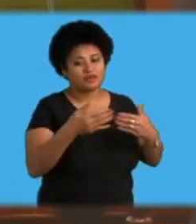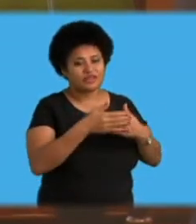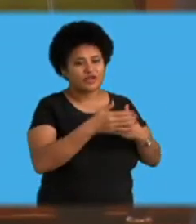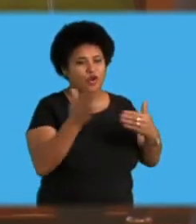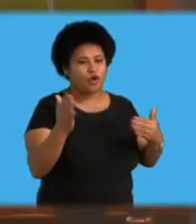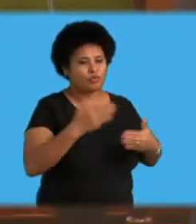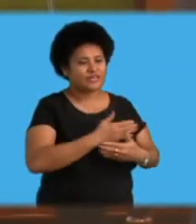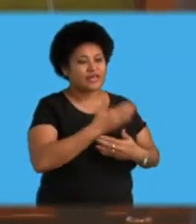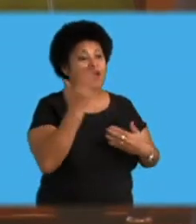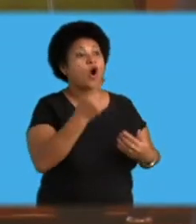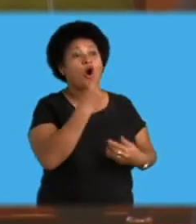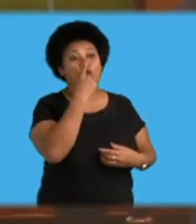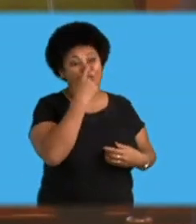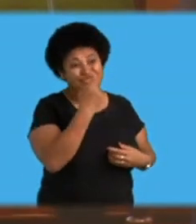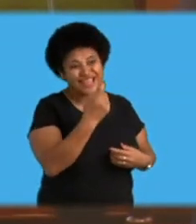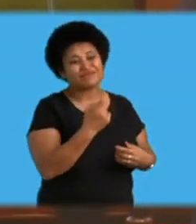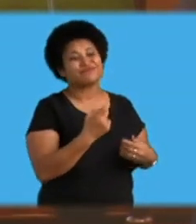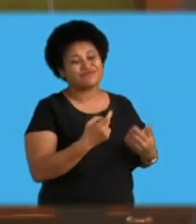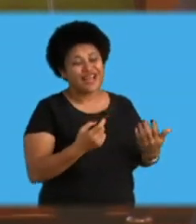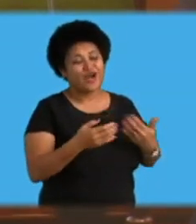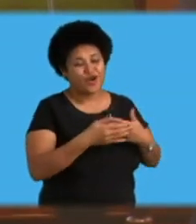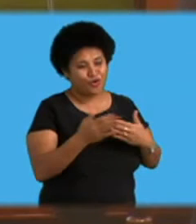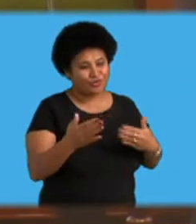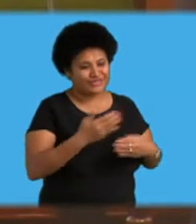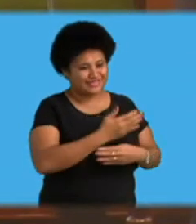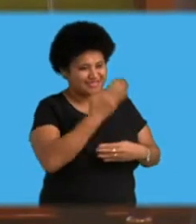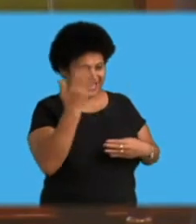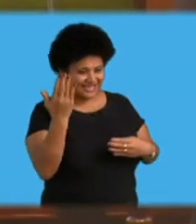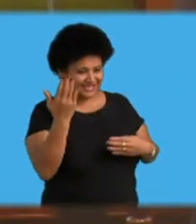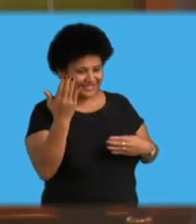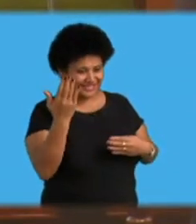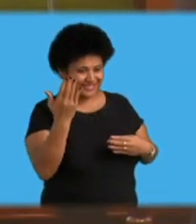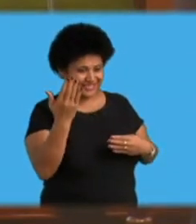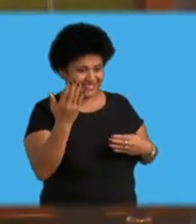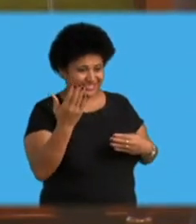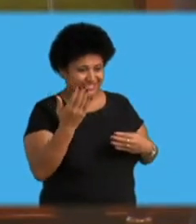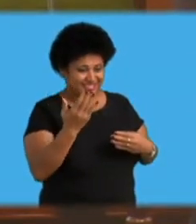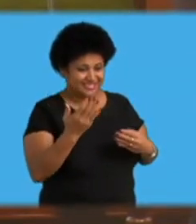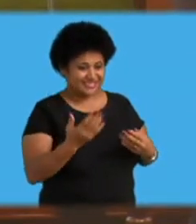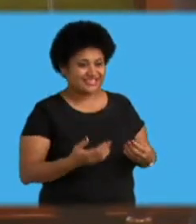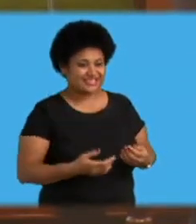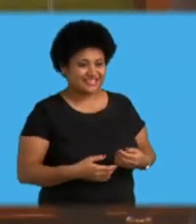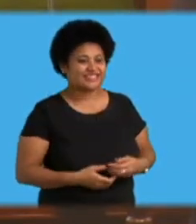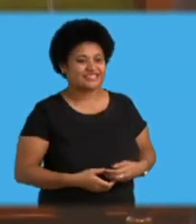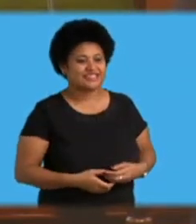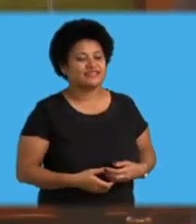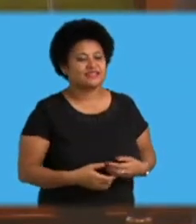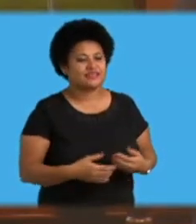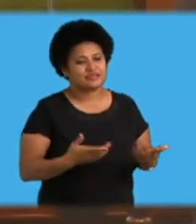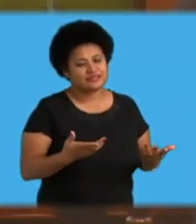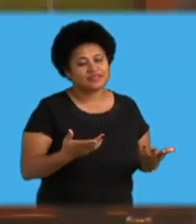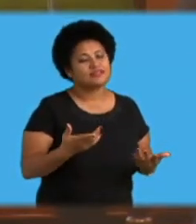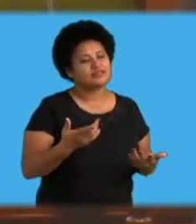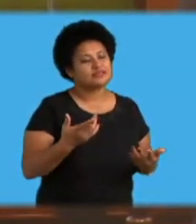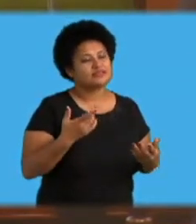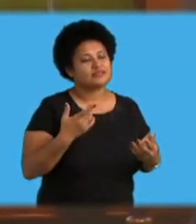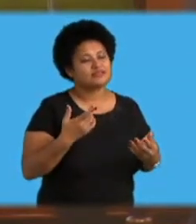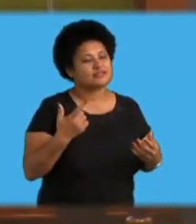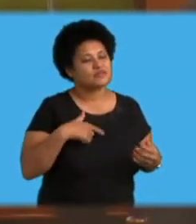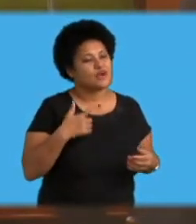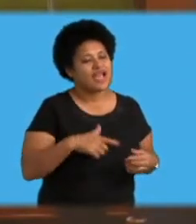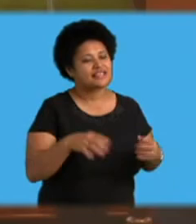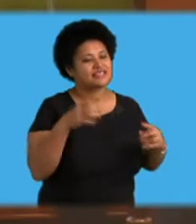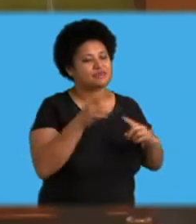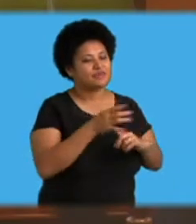by the Fiji Museum and its every month and its importance? Thank you. Thank you.